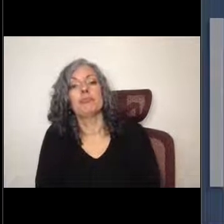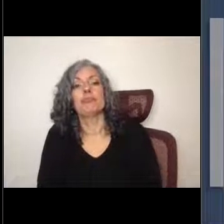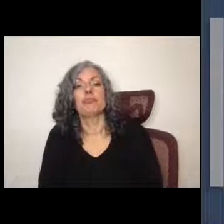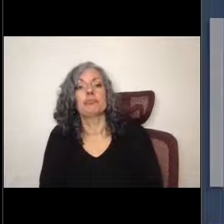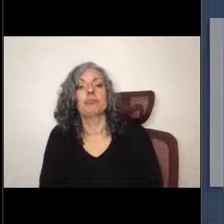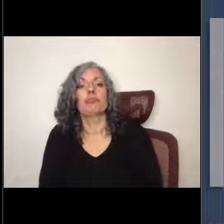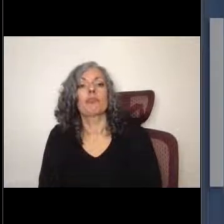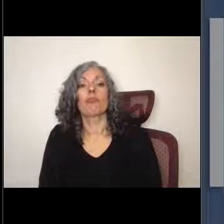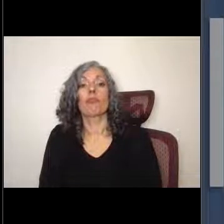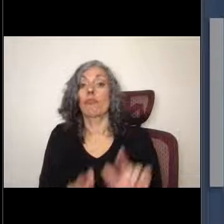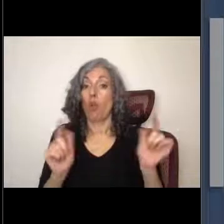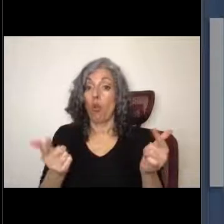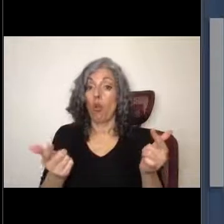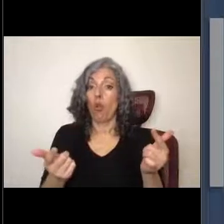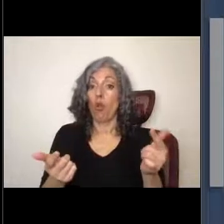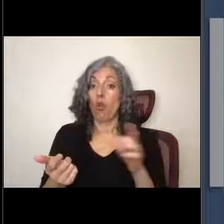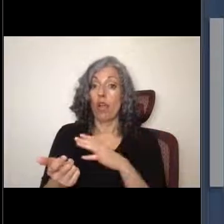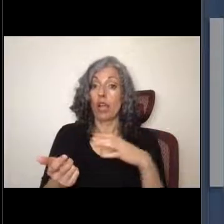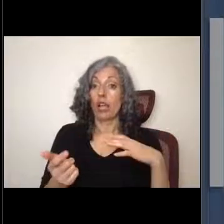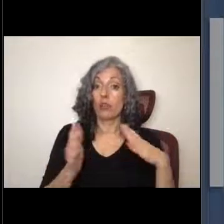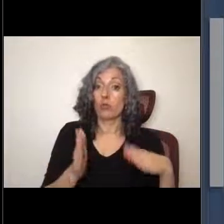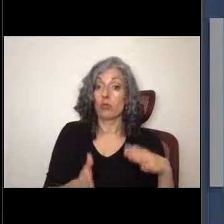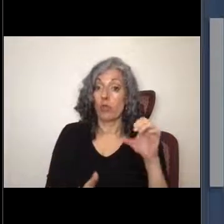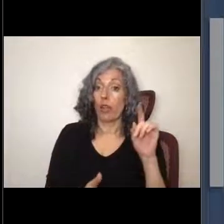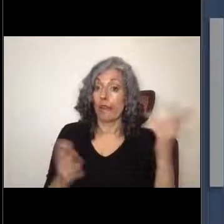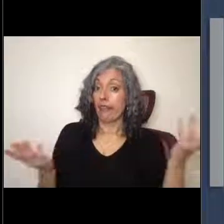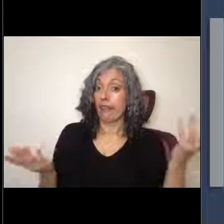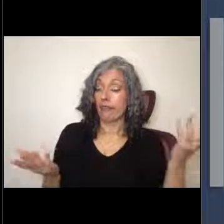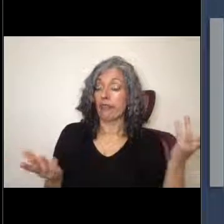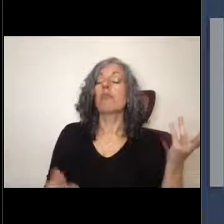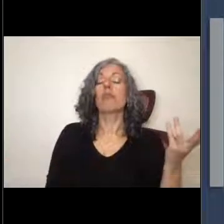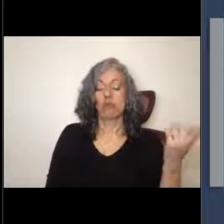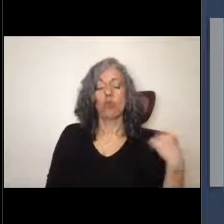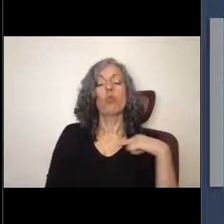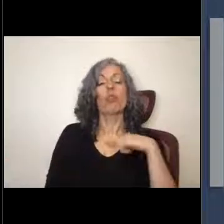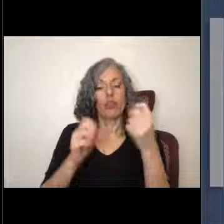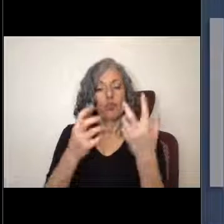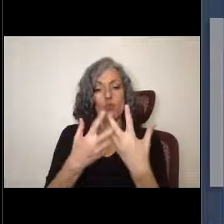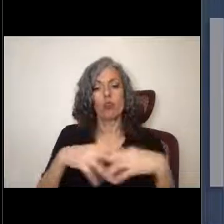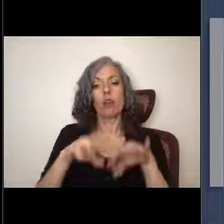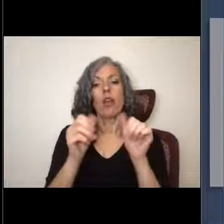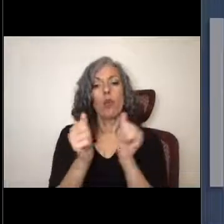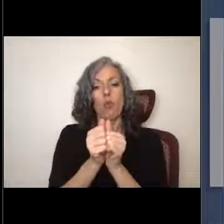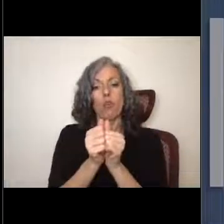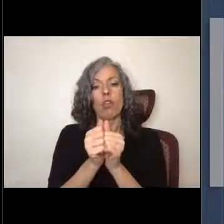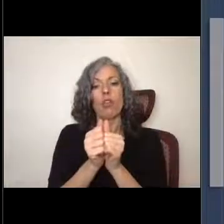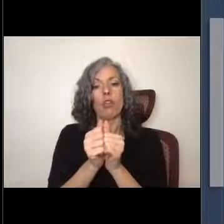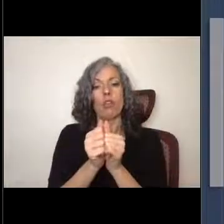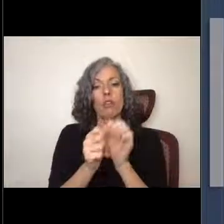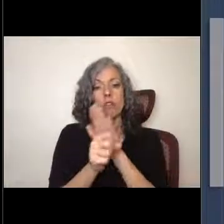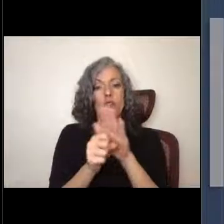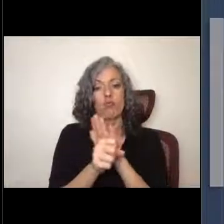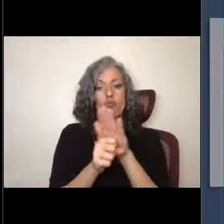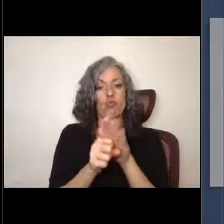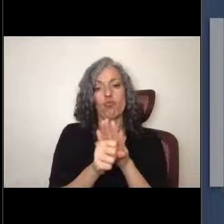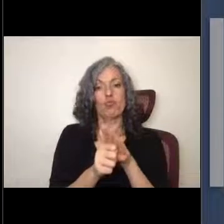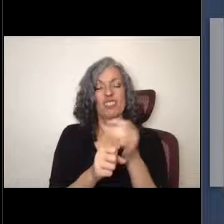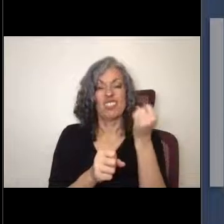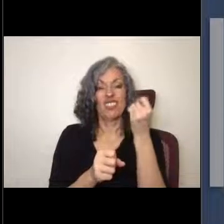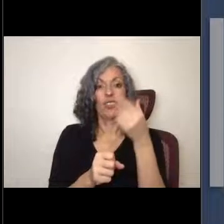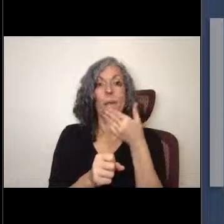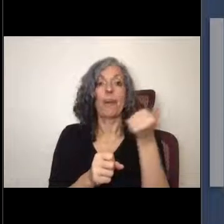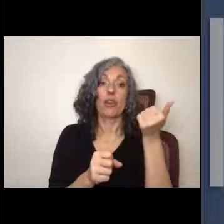commissioners? Tim, you're okay? Yeah, we can work with the district to better understand what the difference is based on the request,